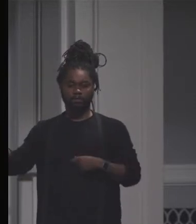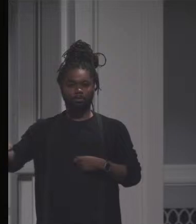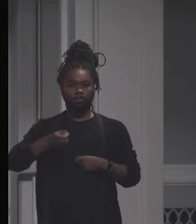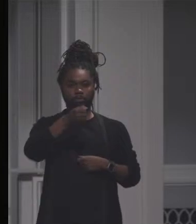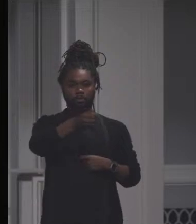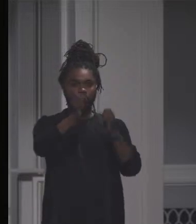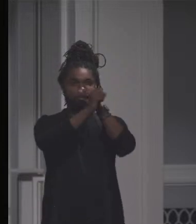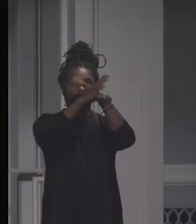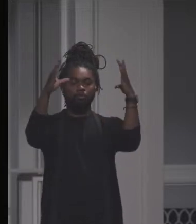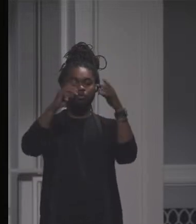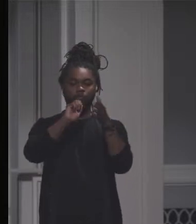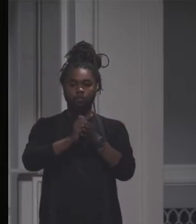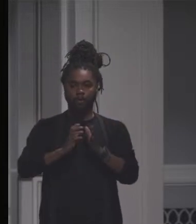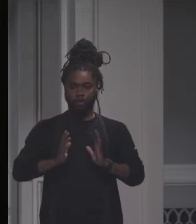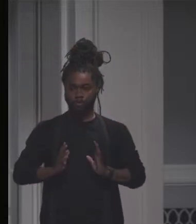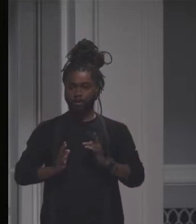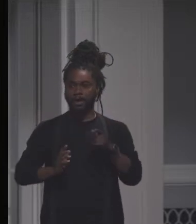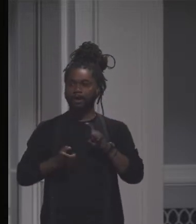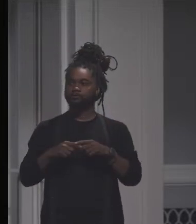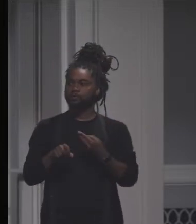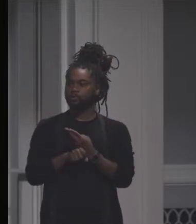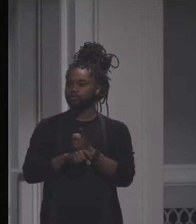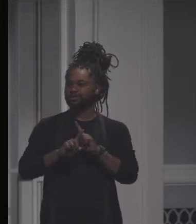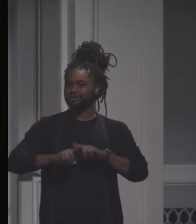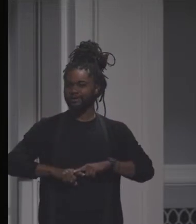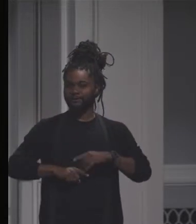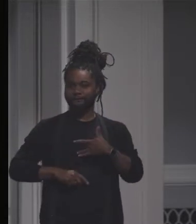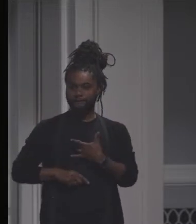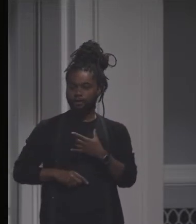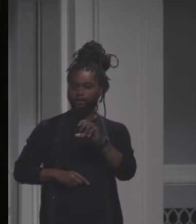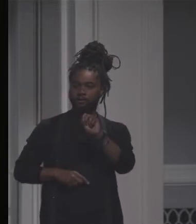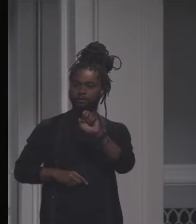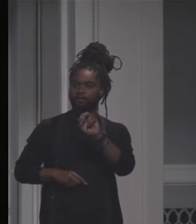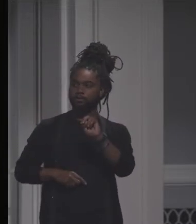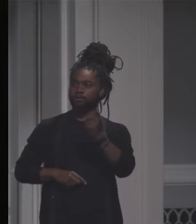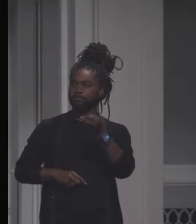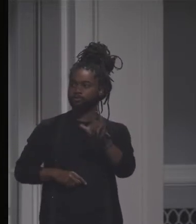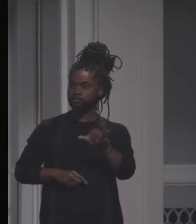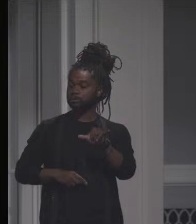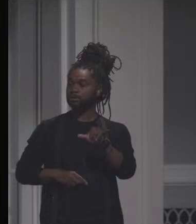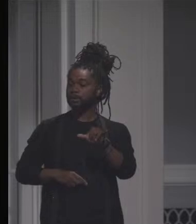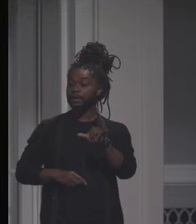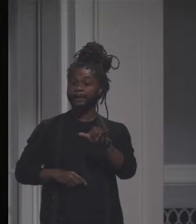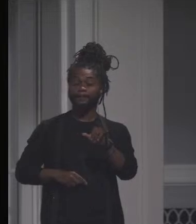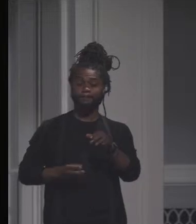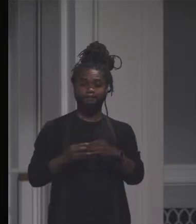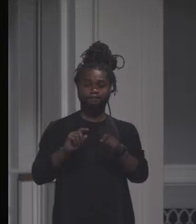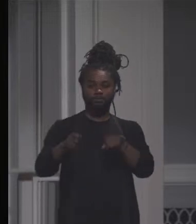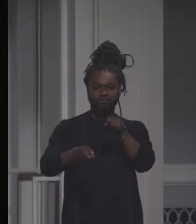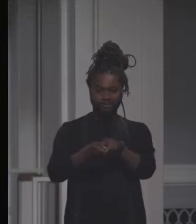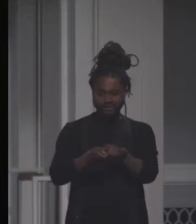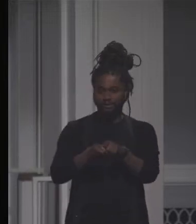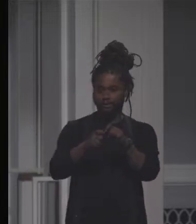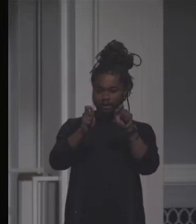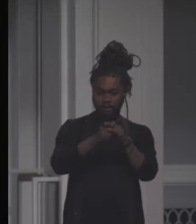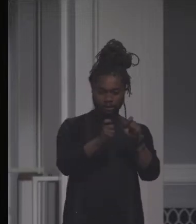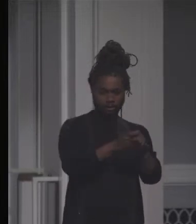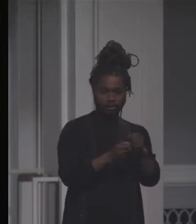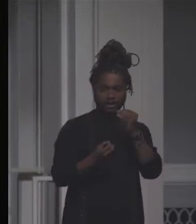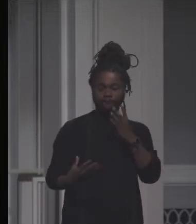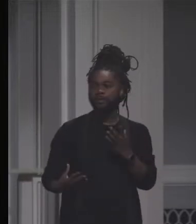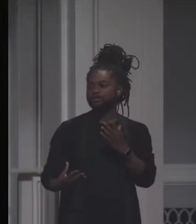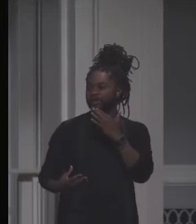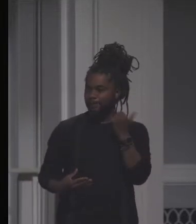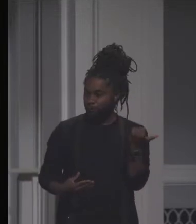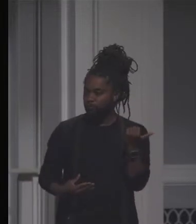as a writer. I have to use sensory detail, and the more specific, the better. Rather than a